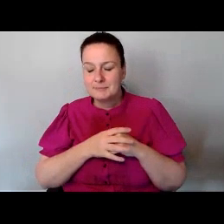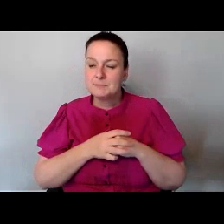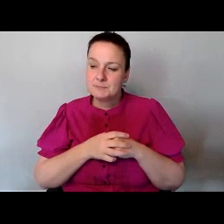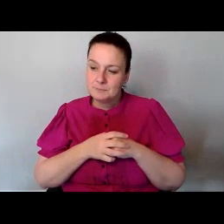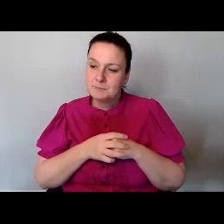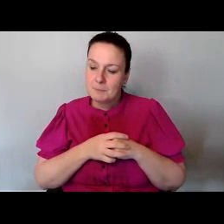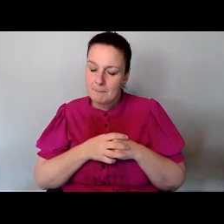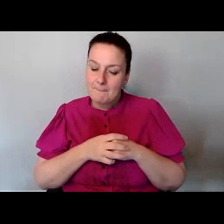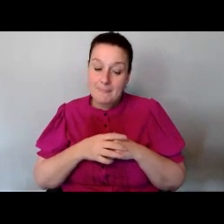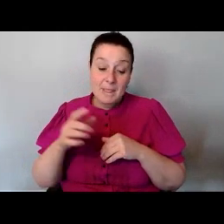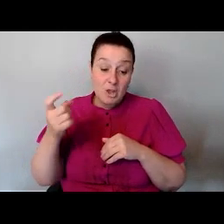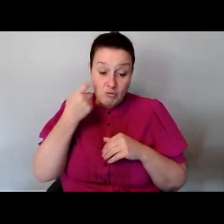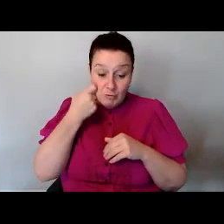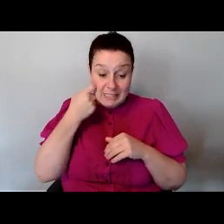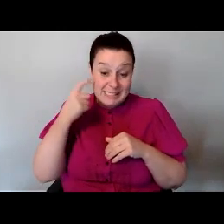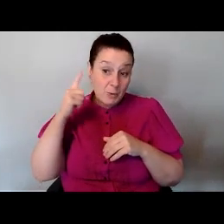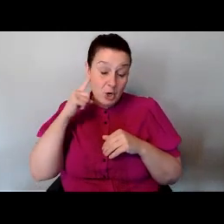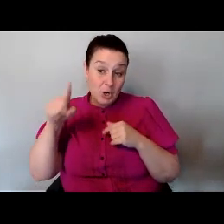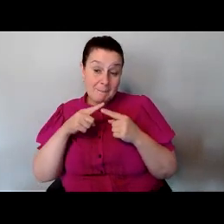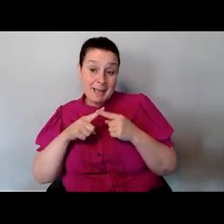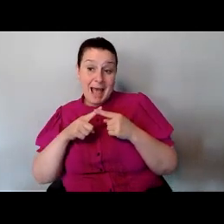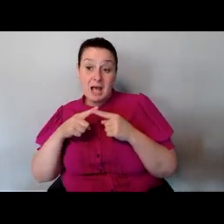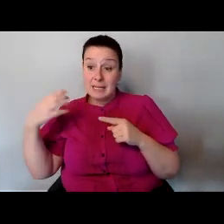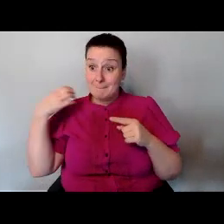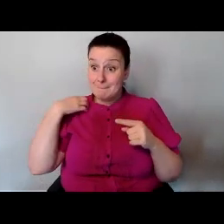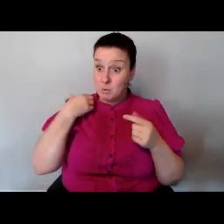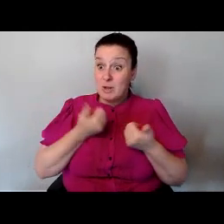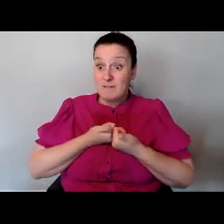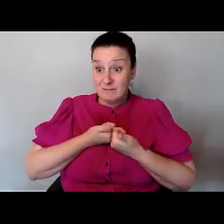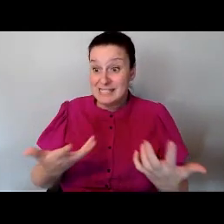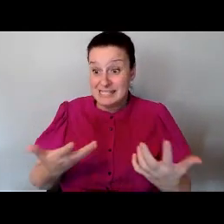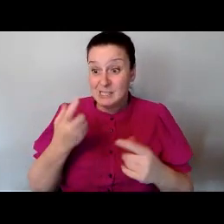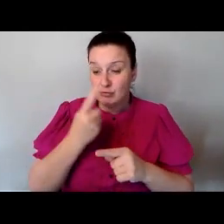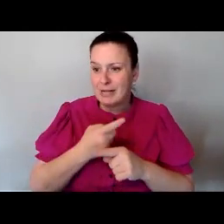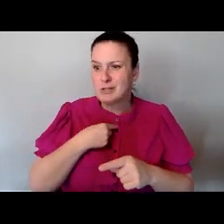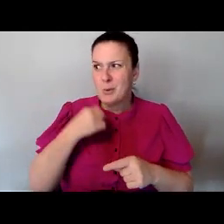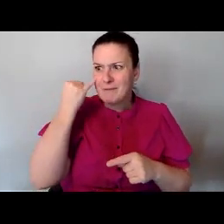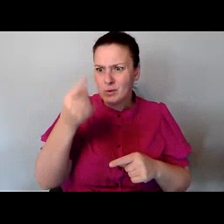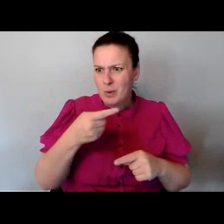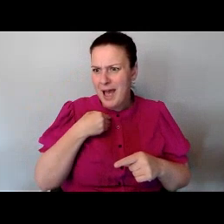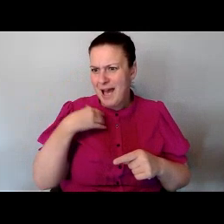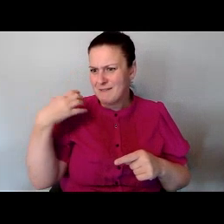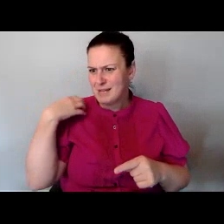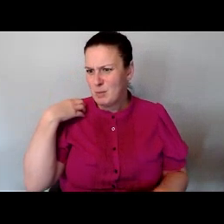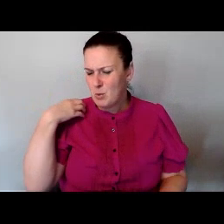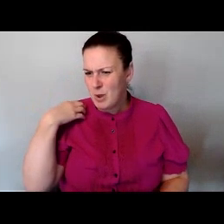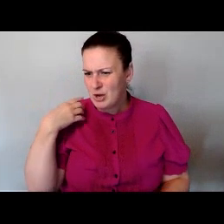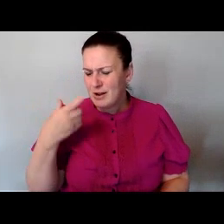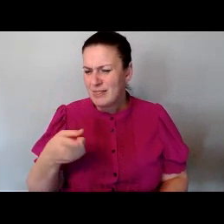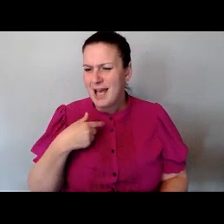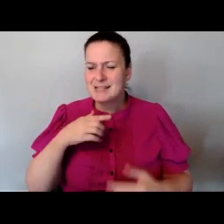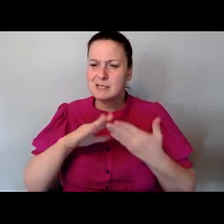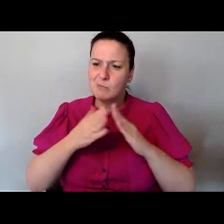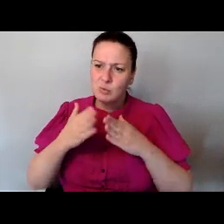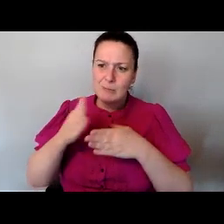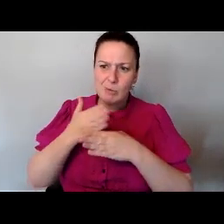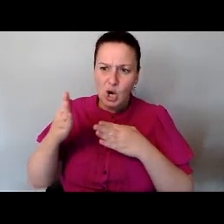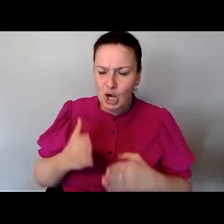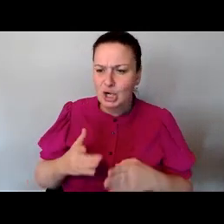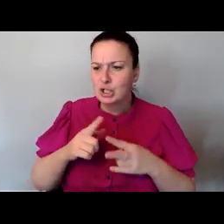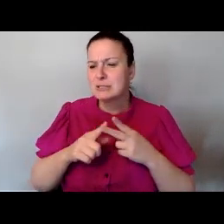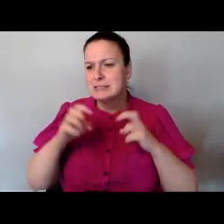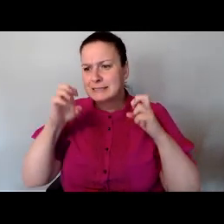heard recently about employer fatigue, right? So if you have an employer who's has community partners and